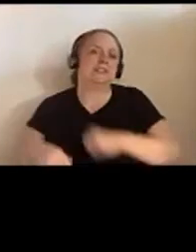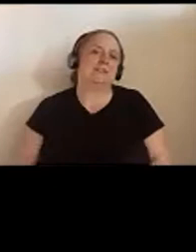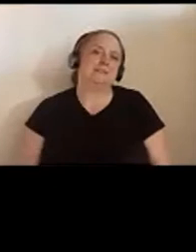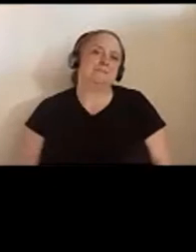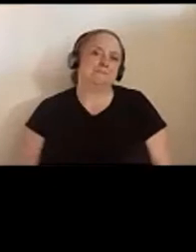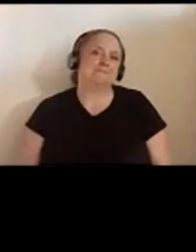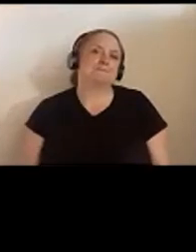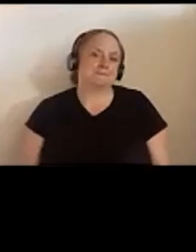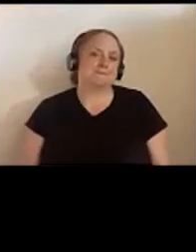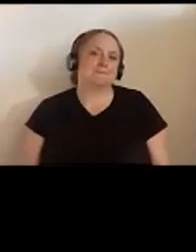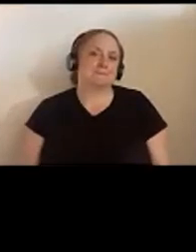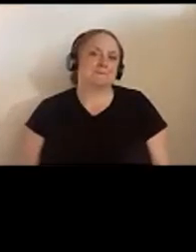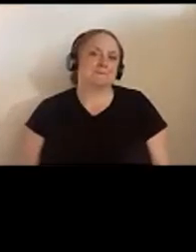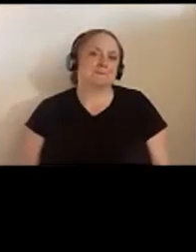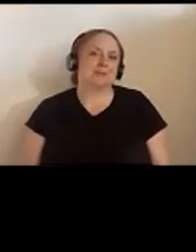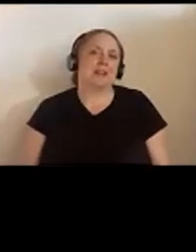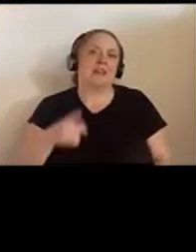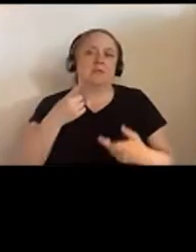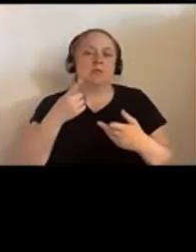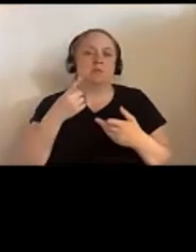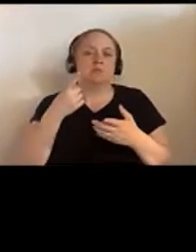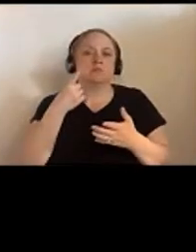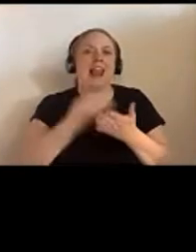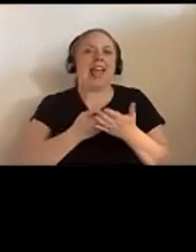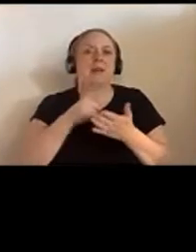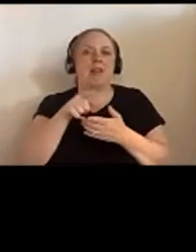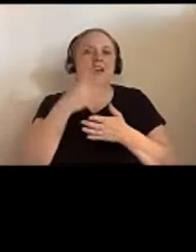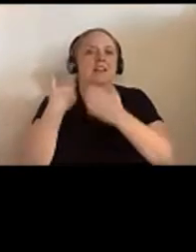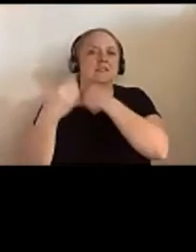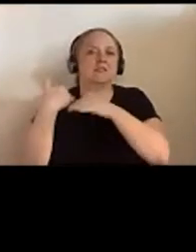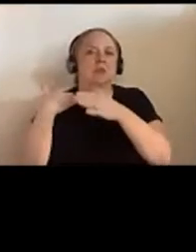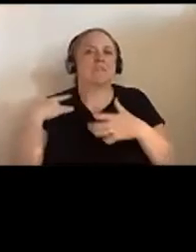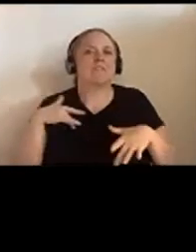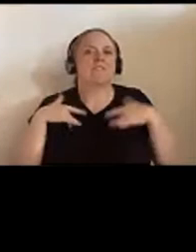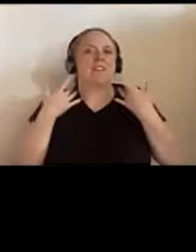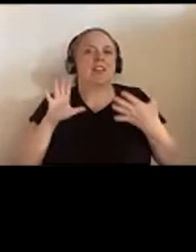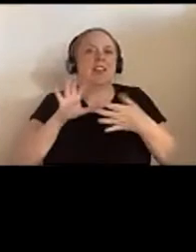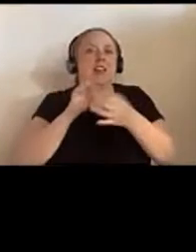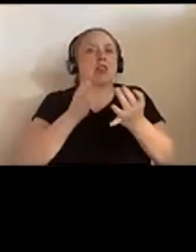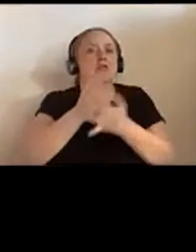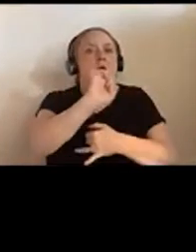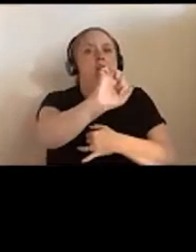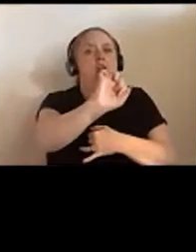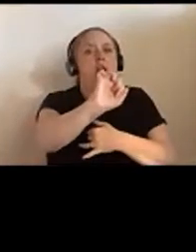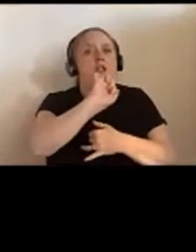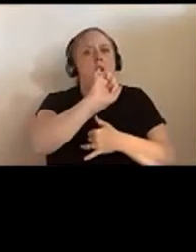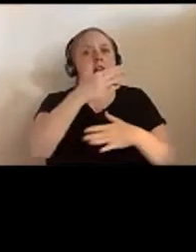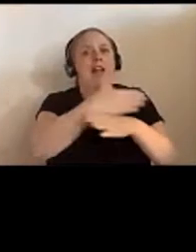So whether or not you claim that history, you feel a connection to it through her and through the action that she's